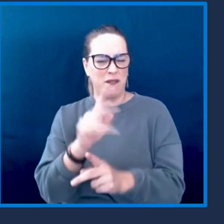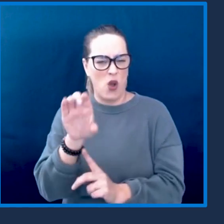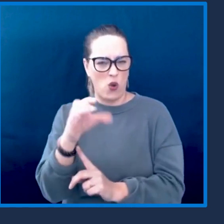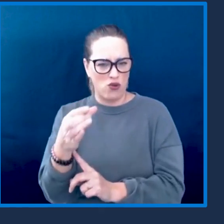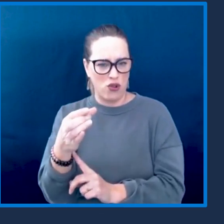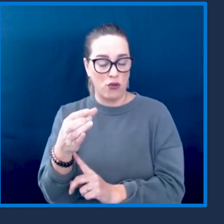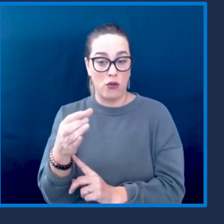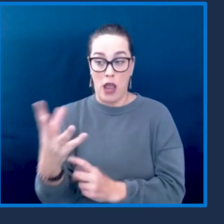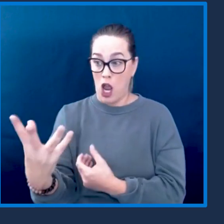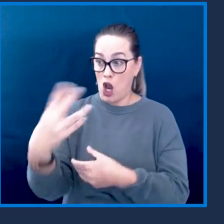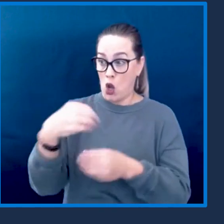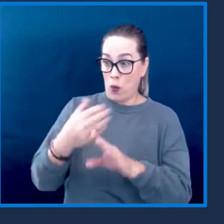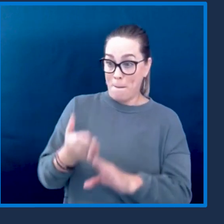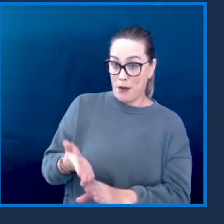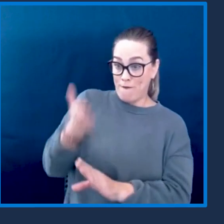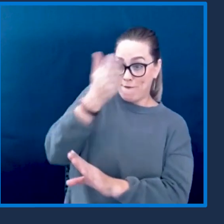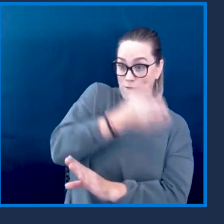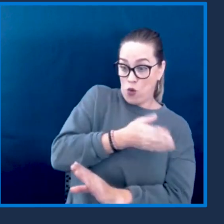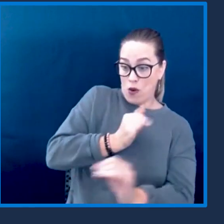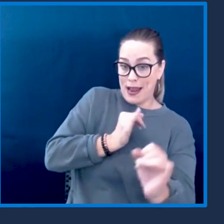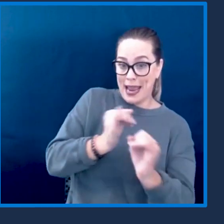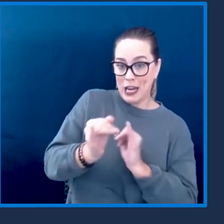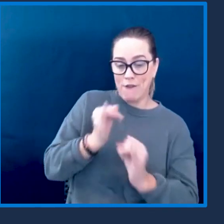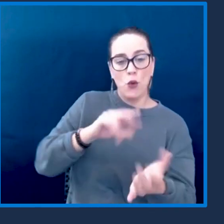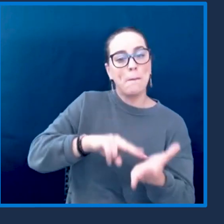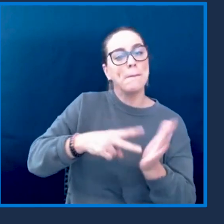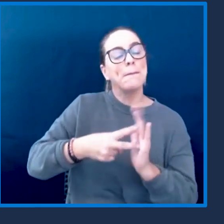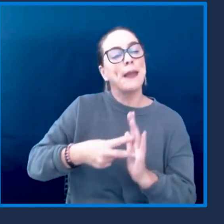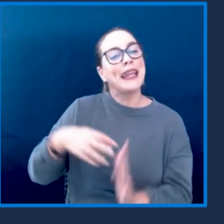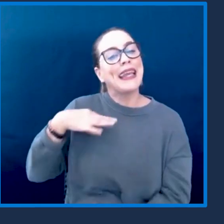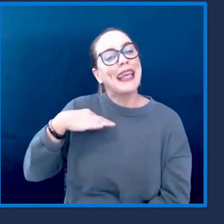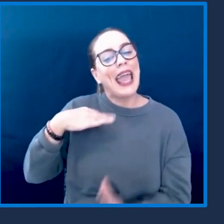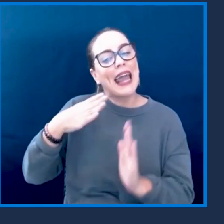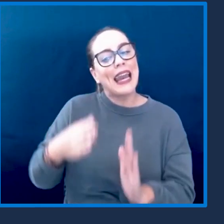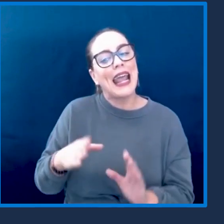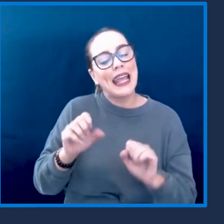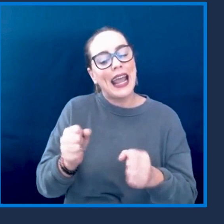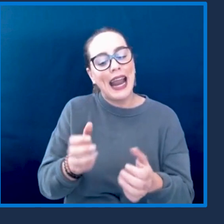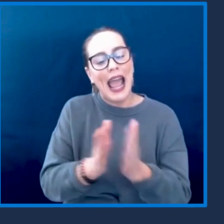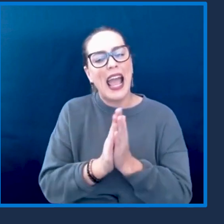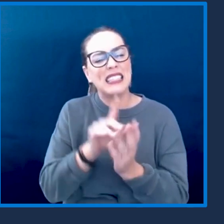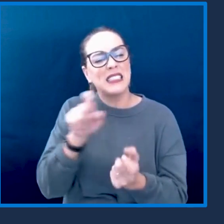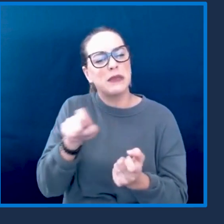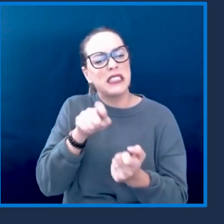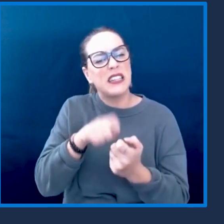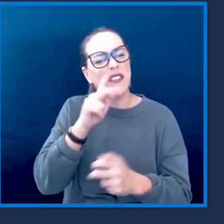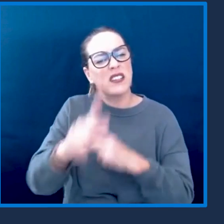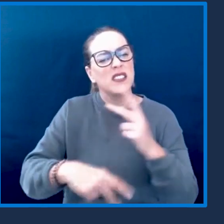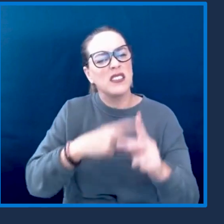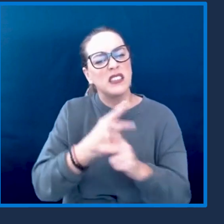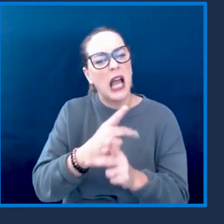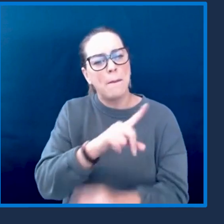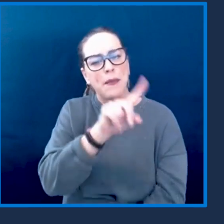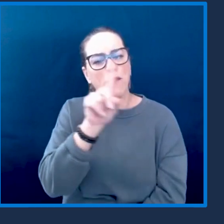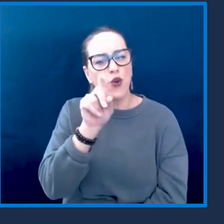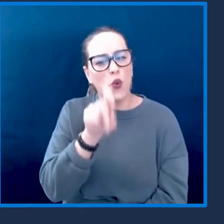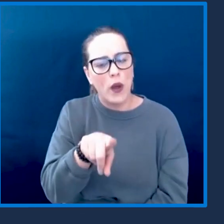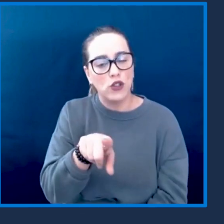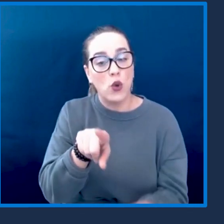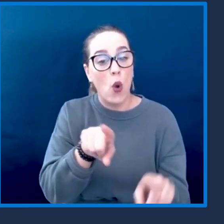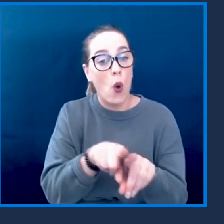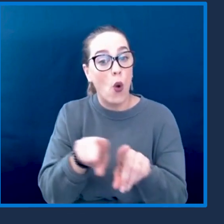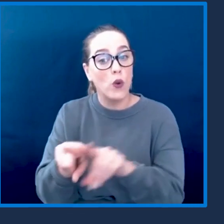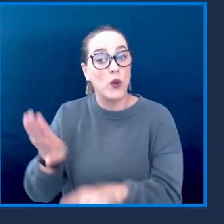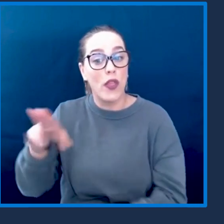our candidates are able to ask some of those general questions that may be top of mind for them. And they also have mentioned that it helps reduce